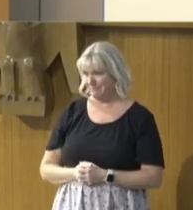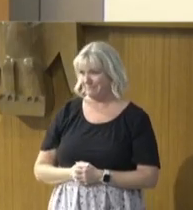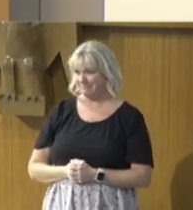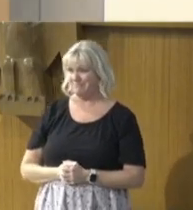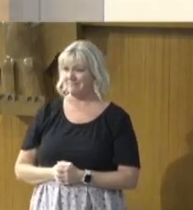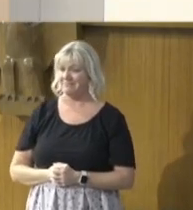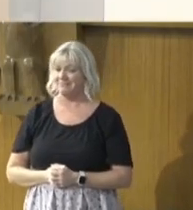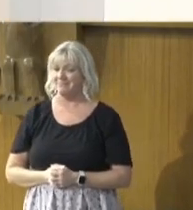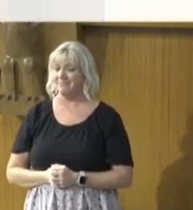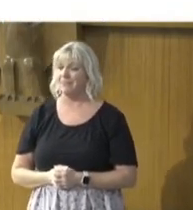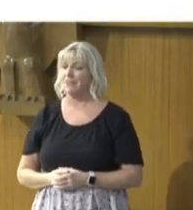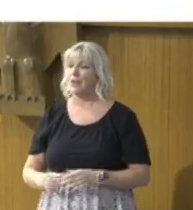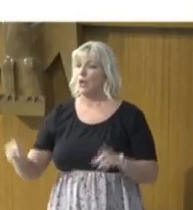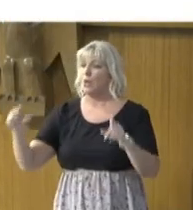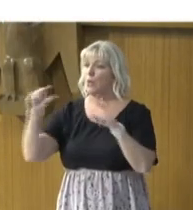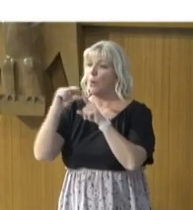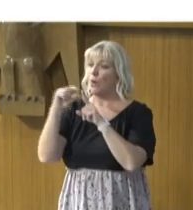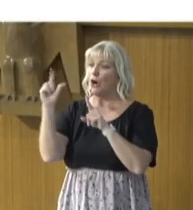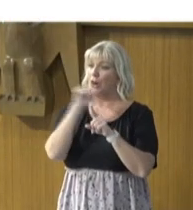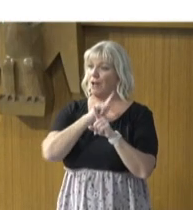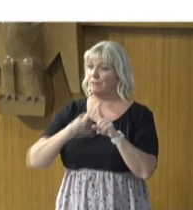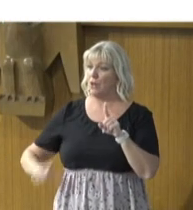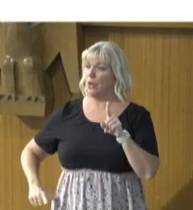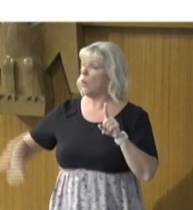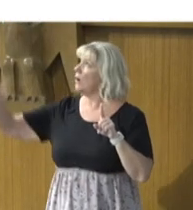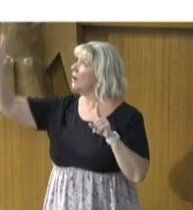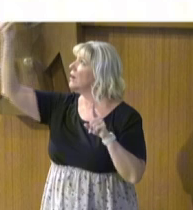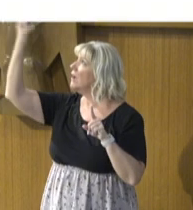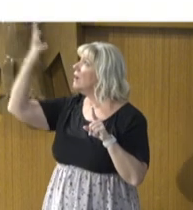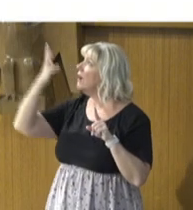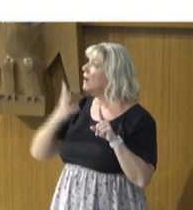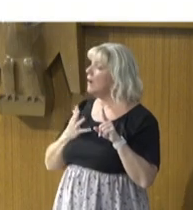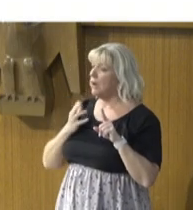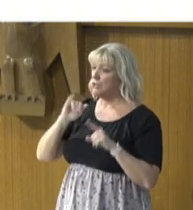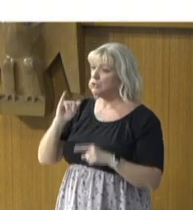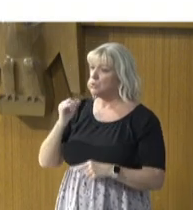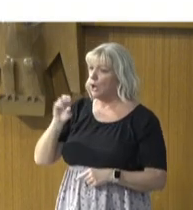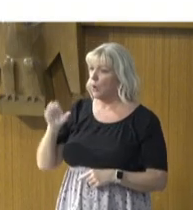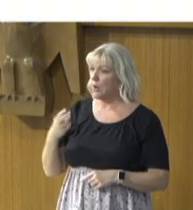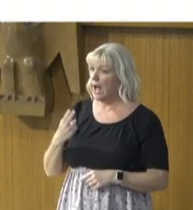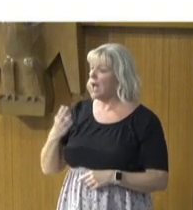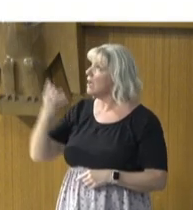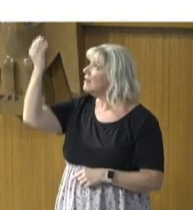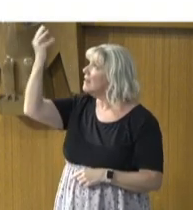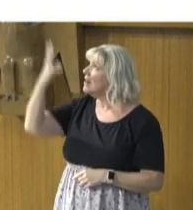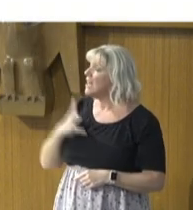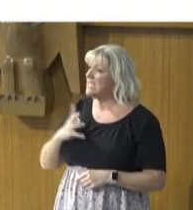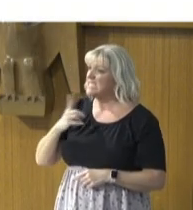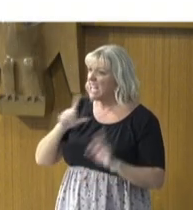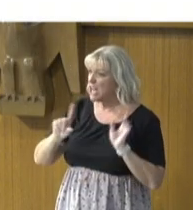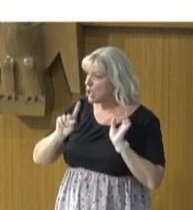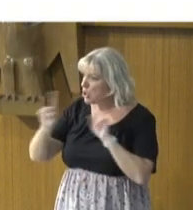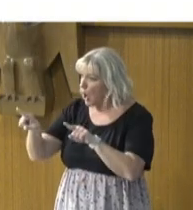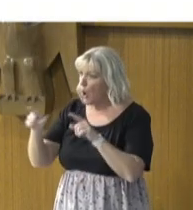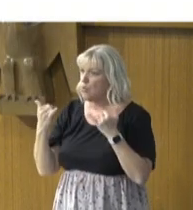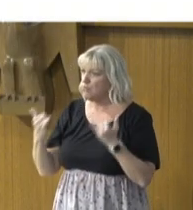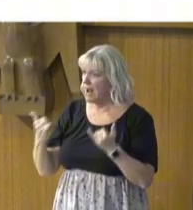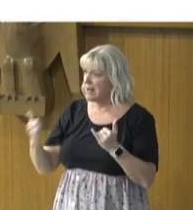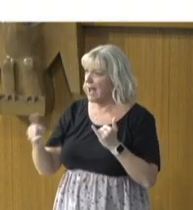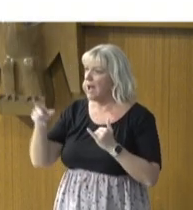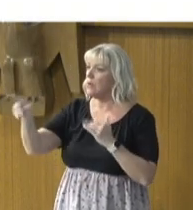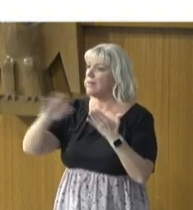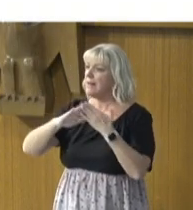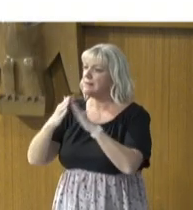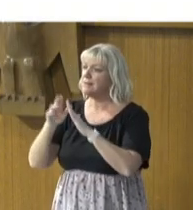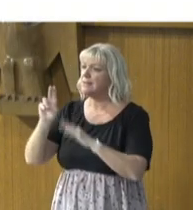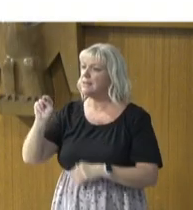Now the word of the Lord came to Jonah, son of Amittai, saying, Go at once to Nineveh, that great